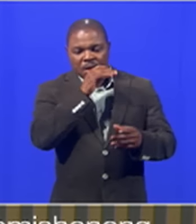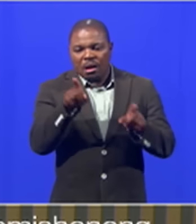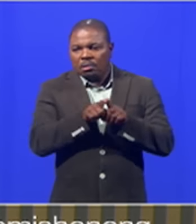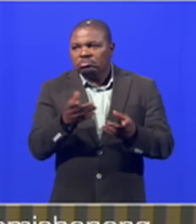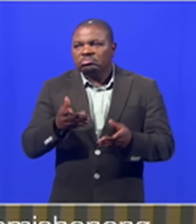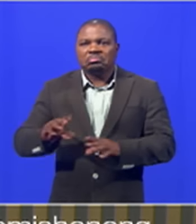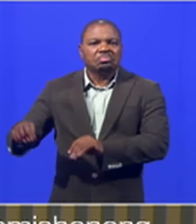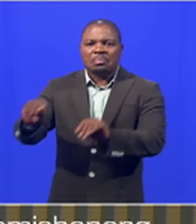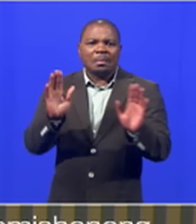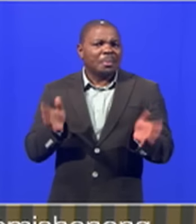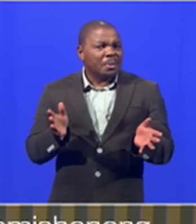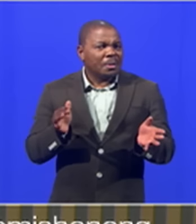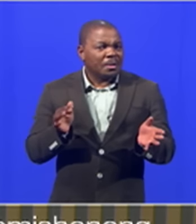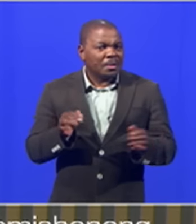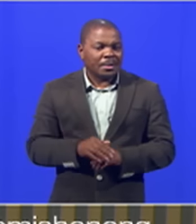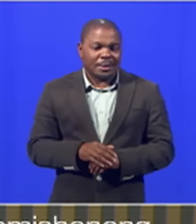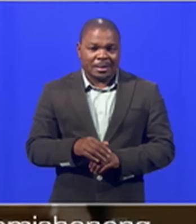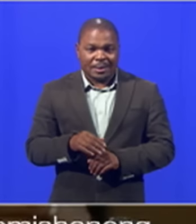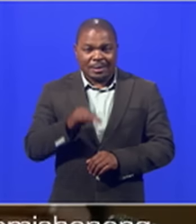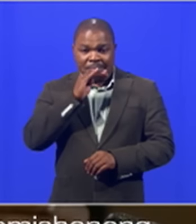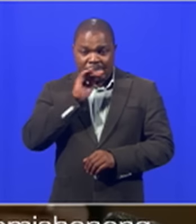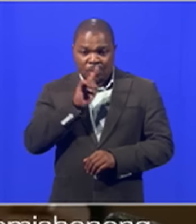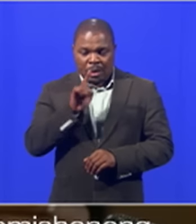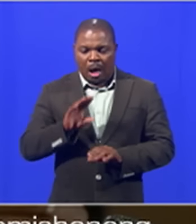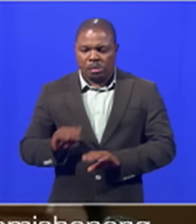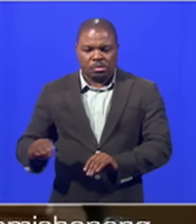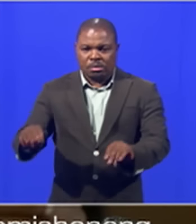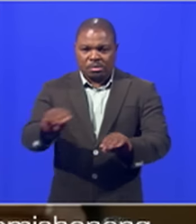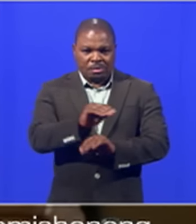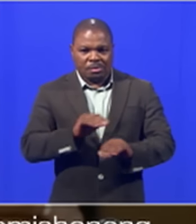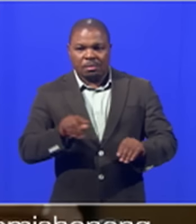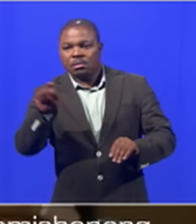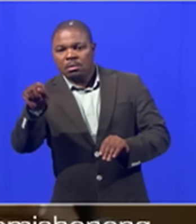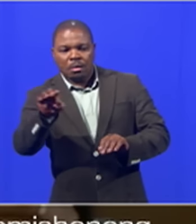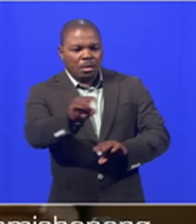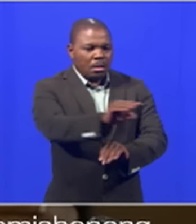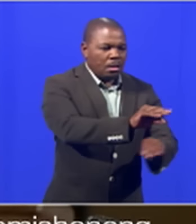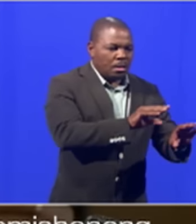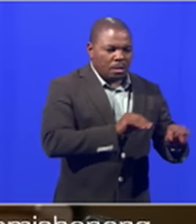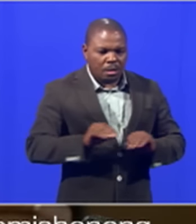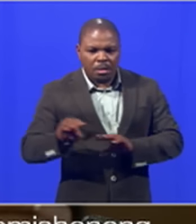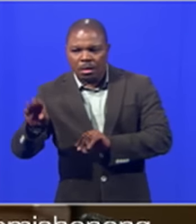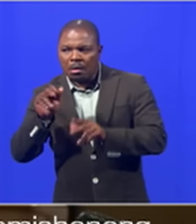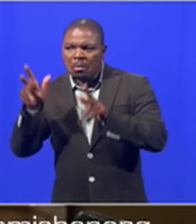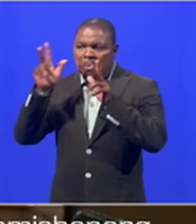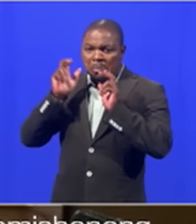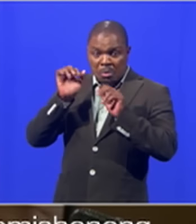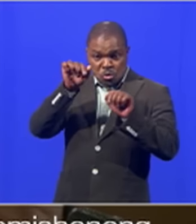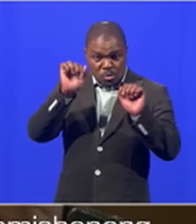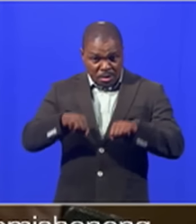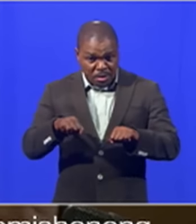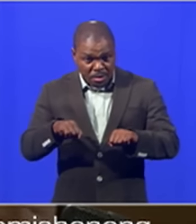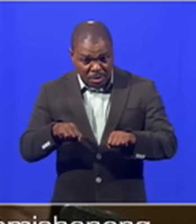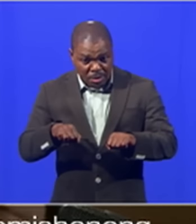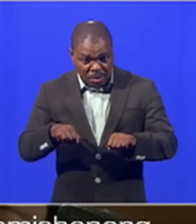is hearsay. So it is hearsay upon hearsay or double hearsay. Do you agree?